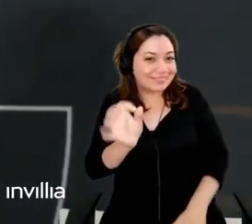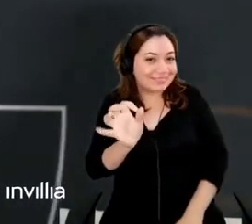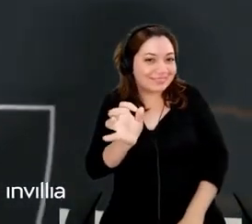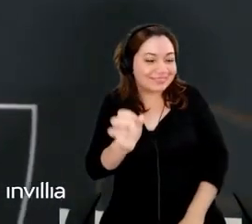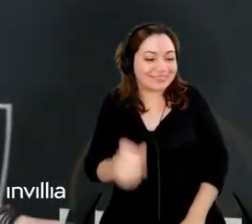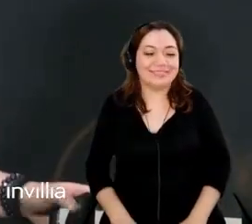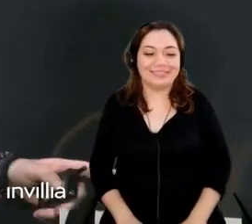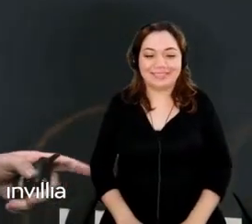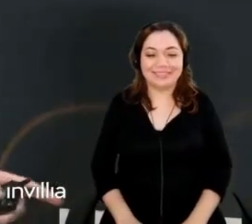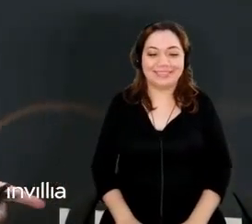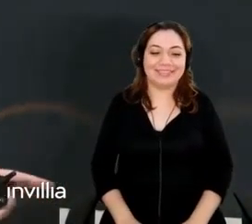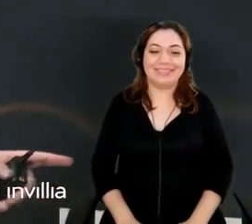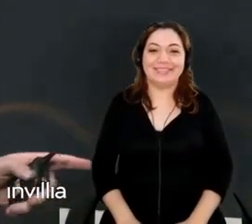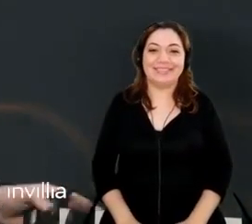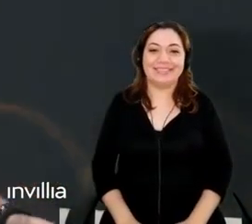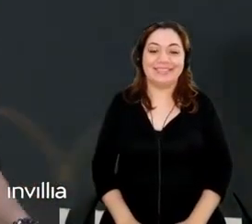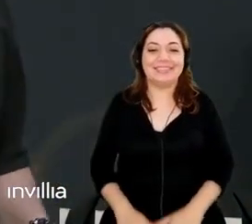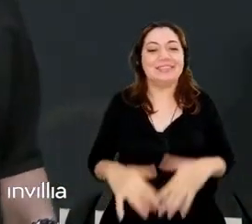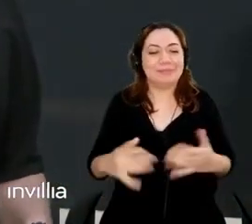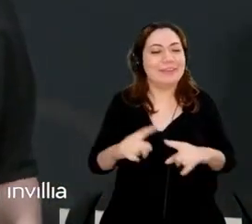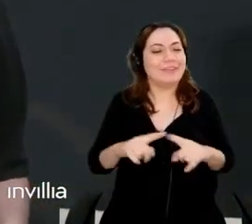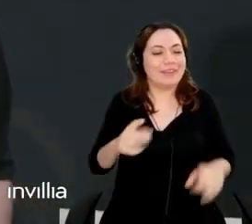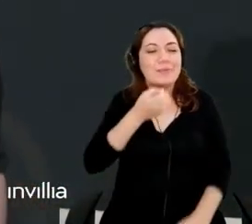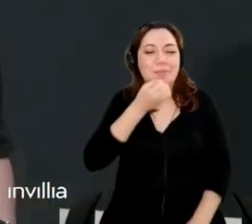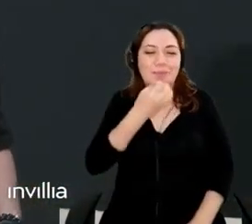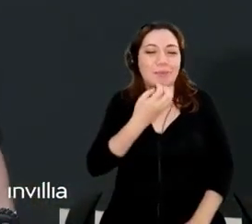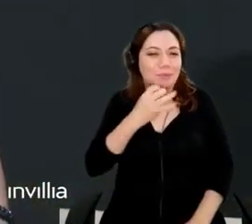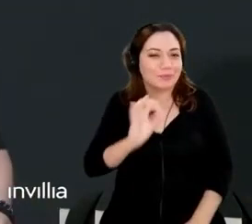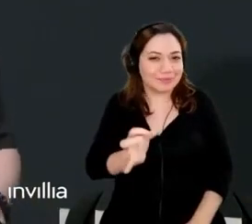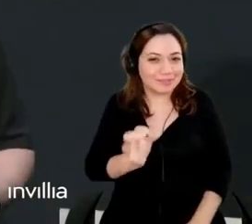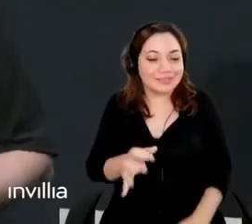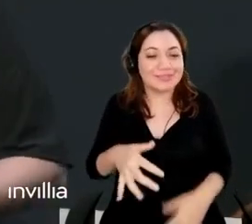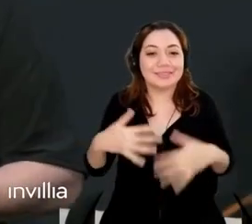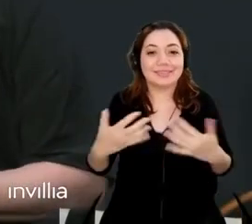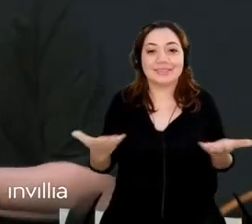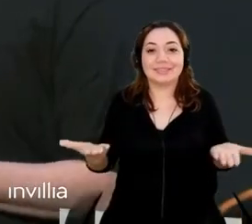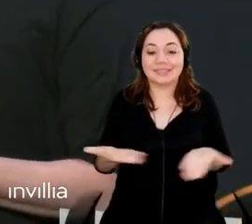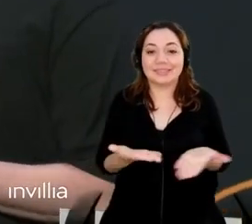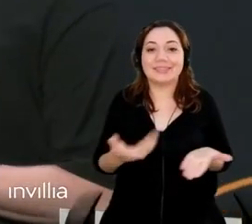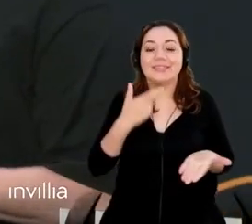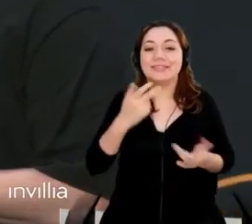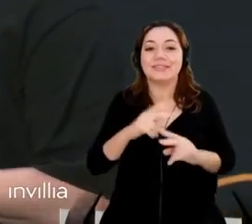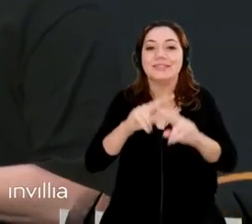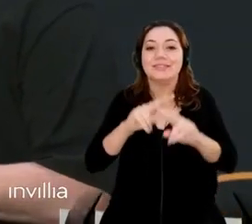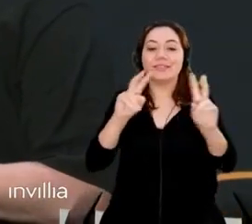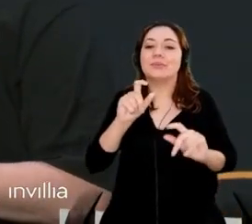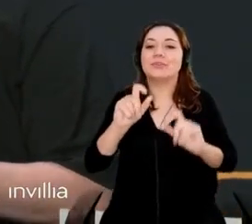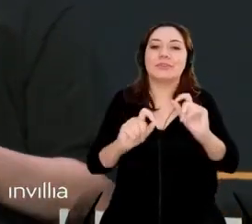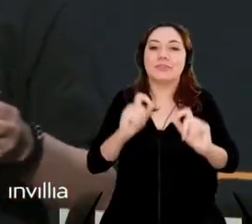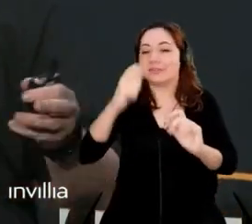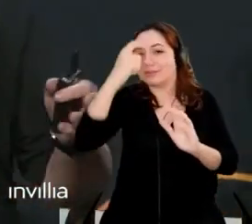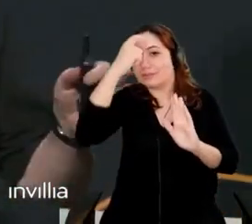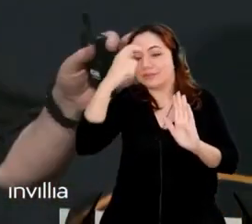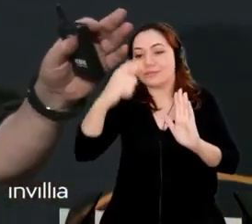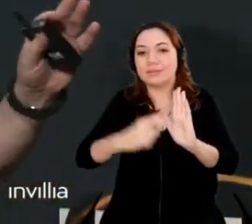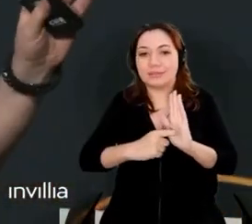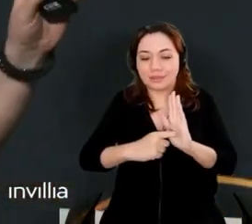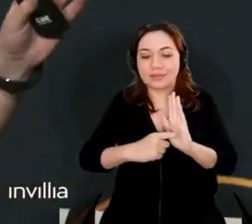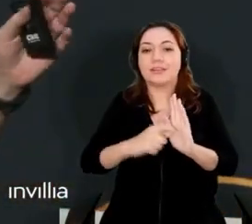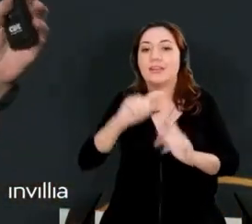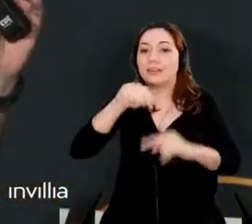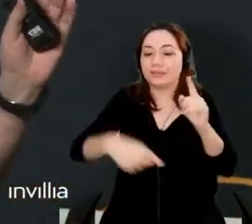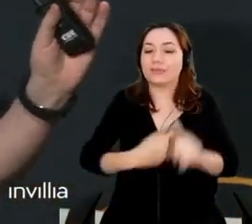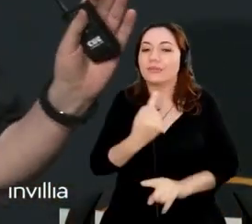But it will be great. Today we're going to talk about the AI revolution. But before we do, I want us to just